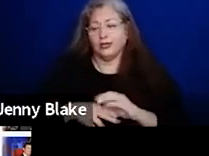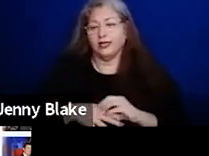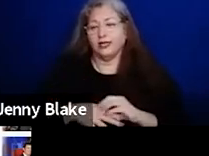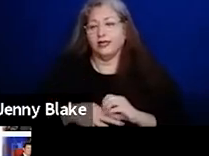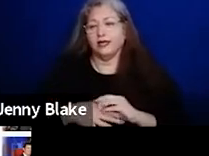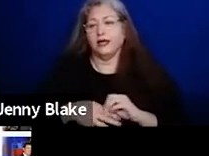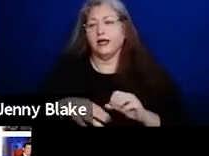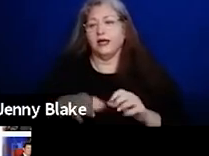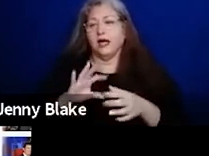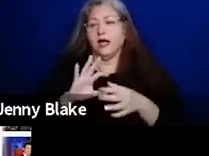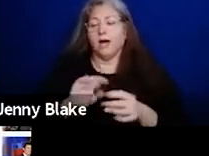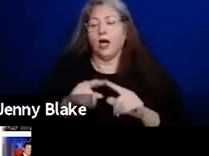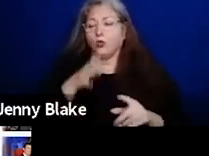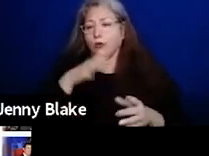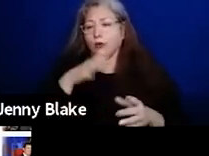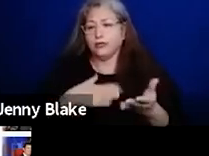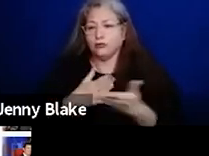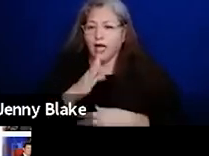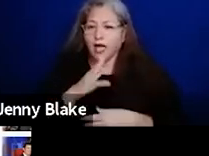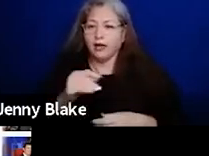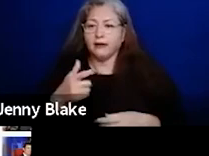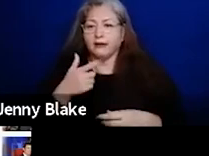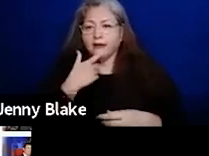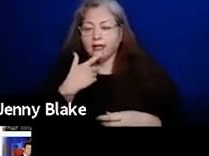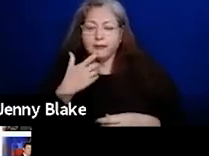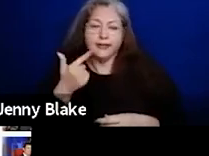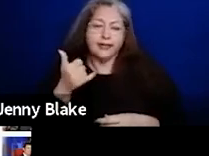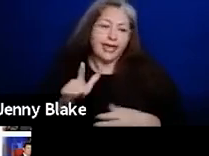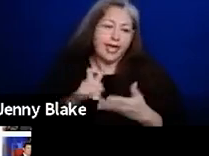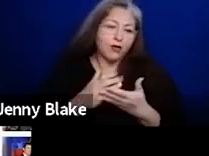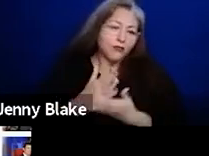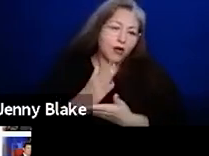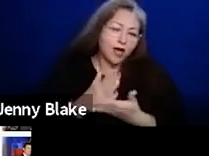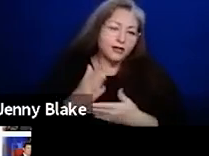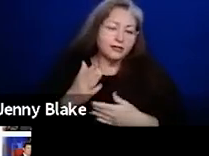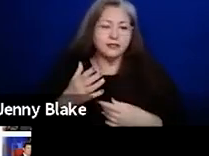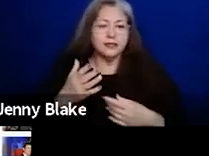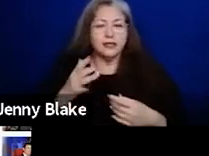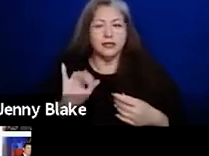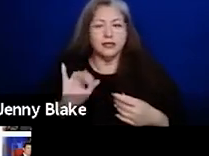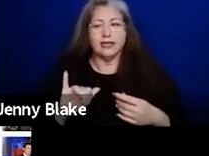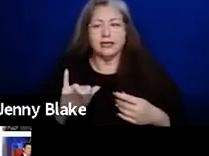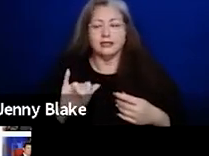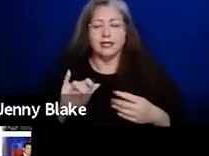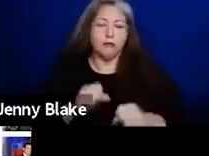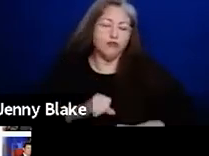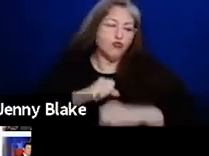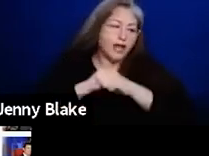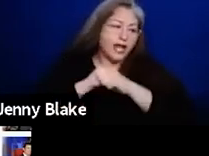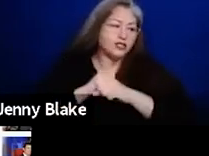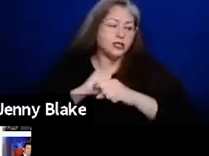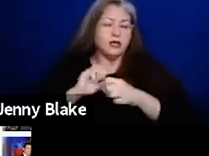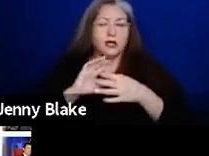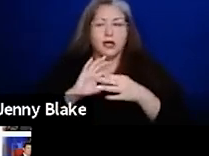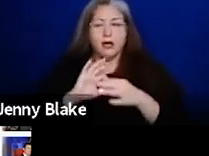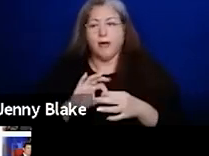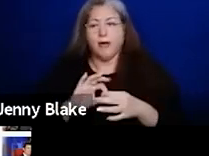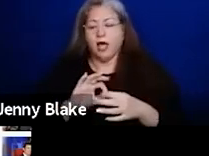on behalf of women's rights and lesbian gay rights and just the protection and development of